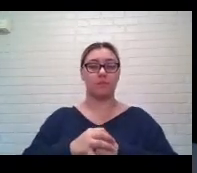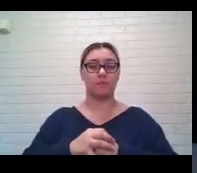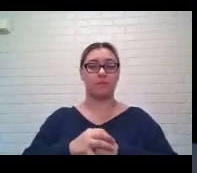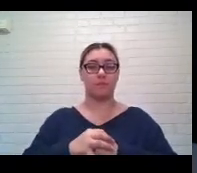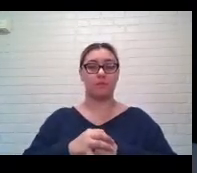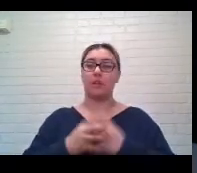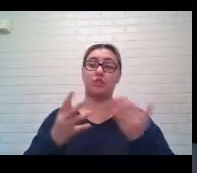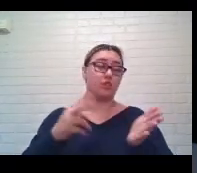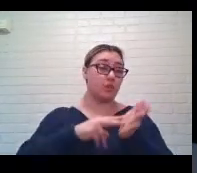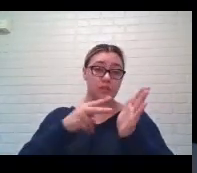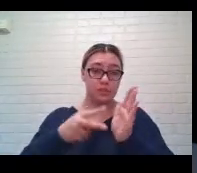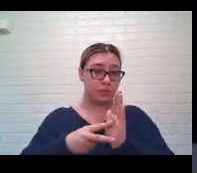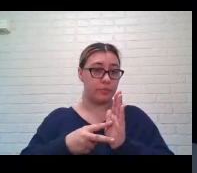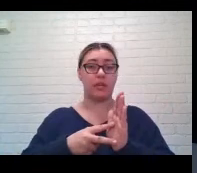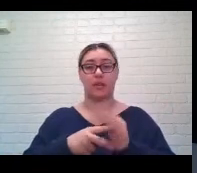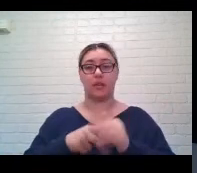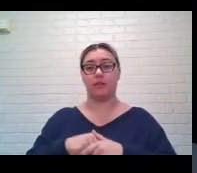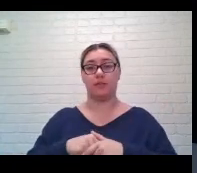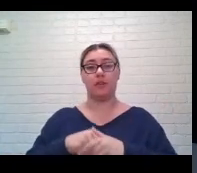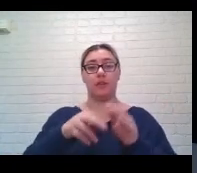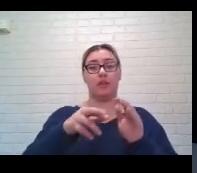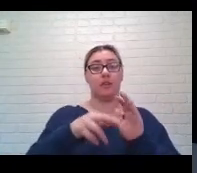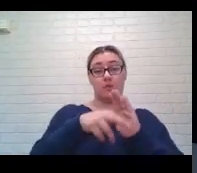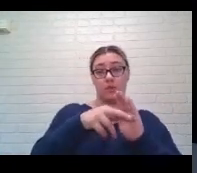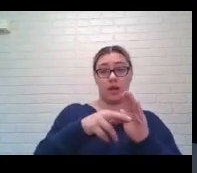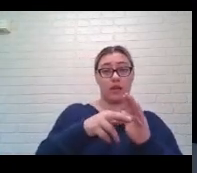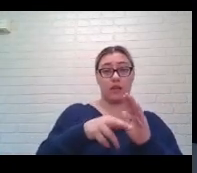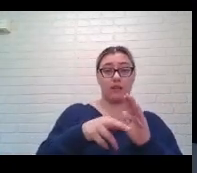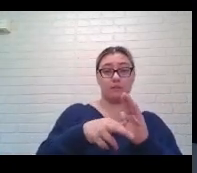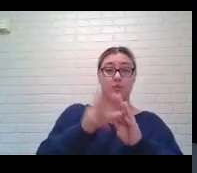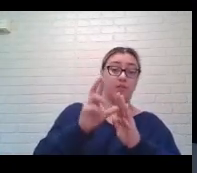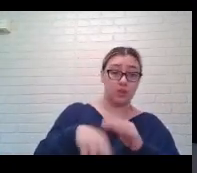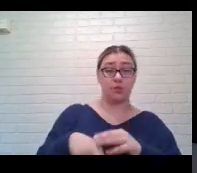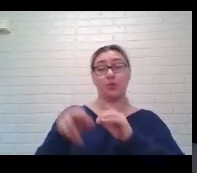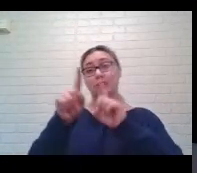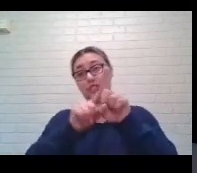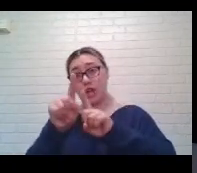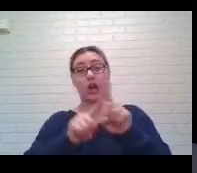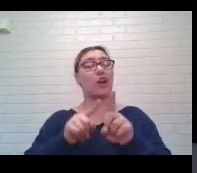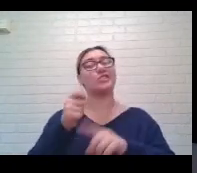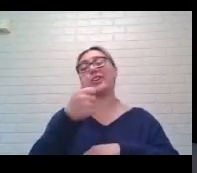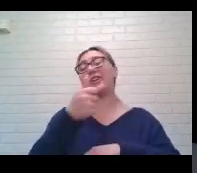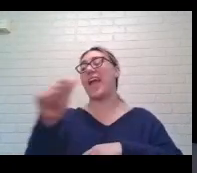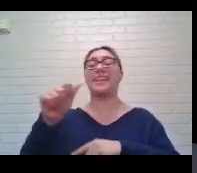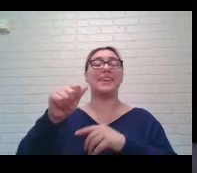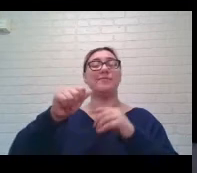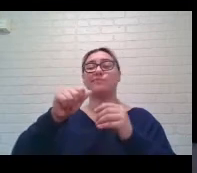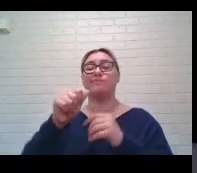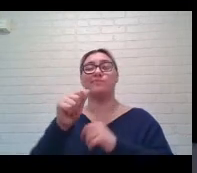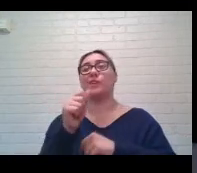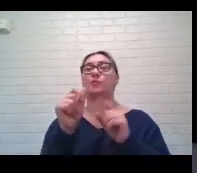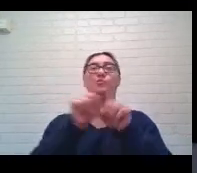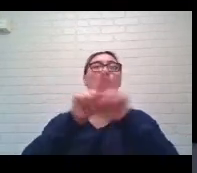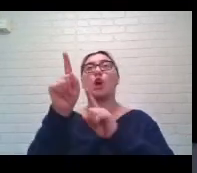this could be reviews, stars, or any kind of ratings that they are leaving on the platform for the products and services they have utilized on the